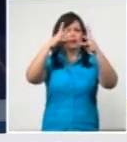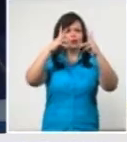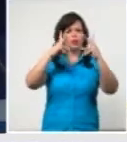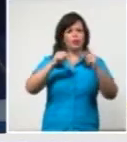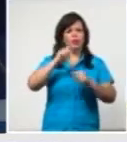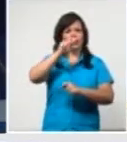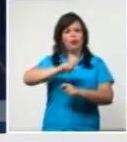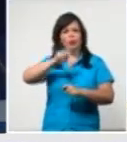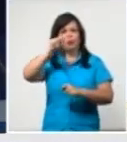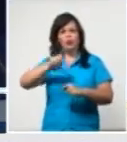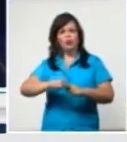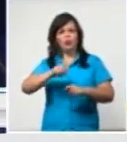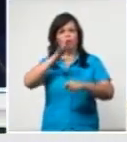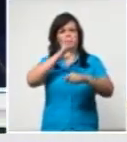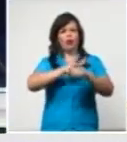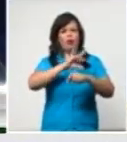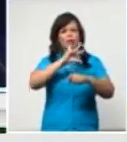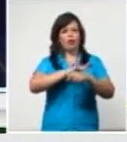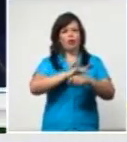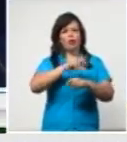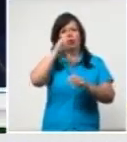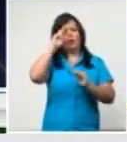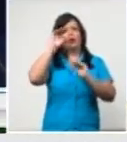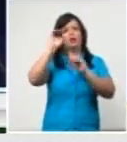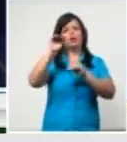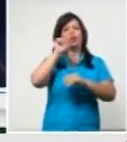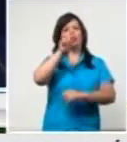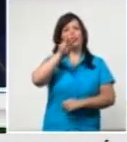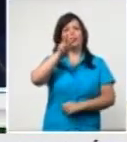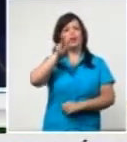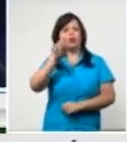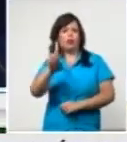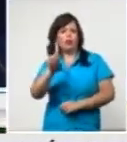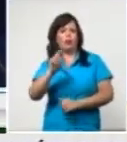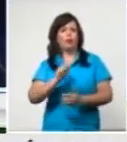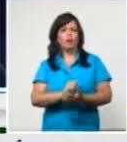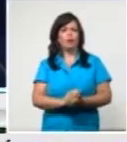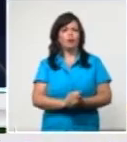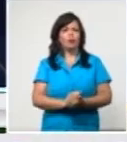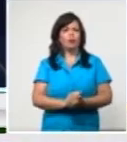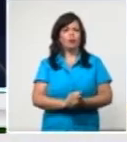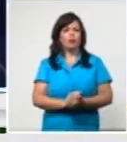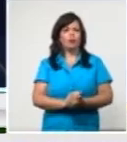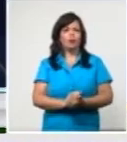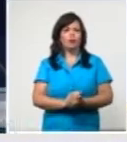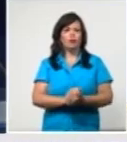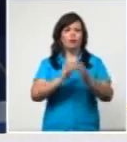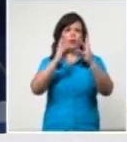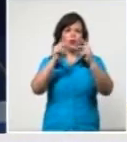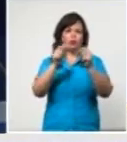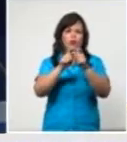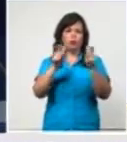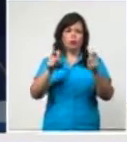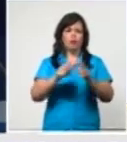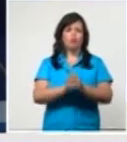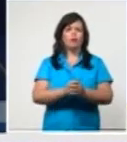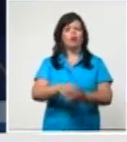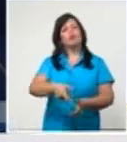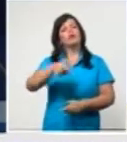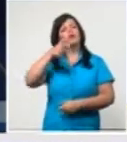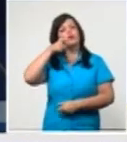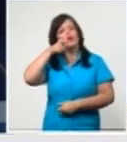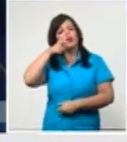admitted in our hospitals, 121 patients. It's a lower number than previous days. In surveillance 8,